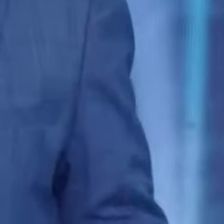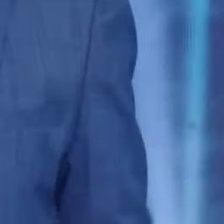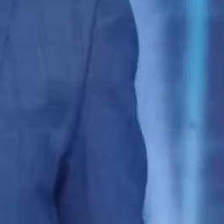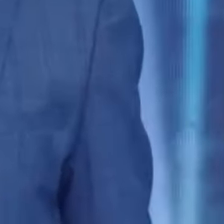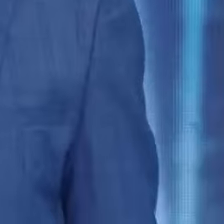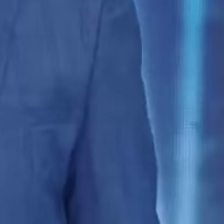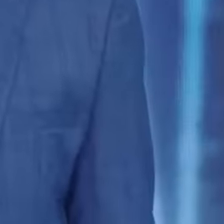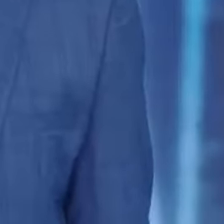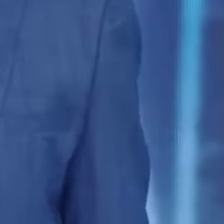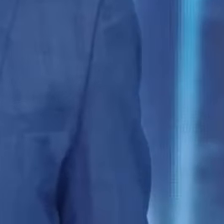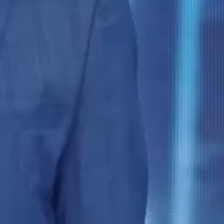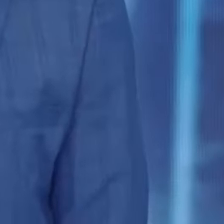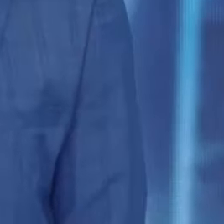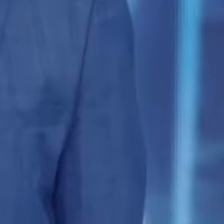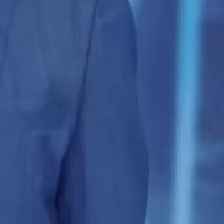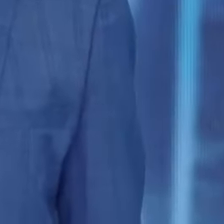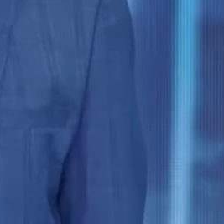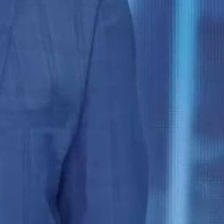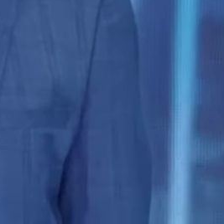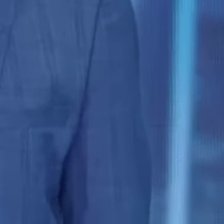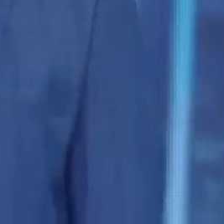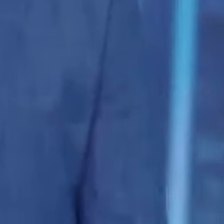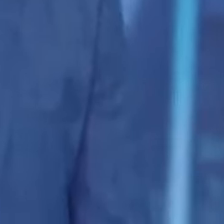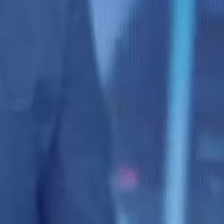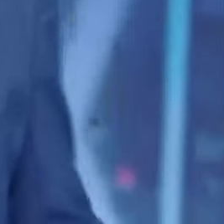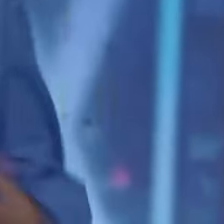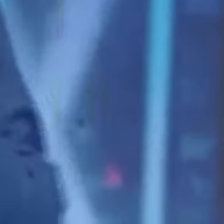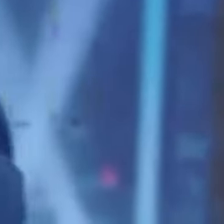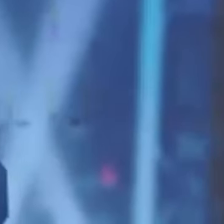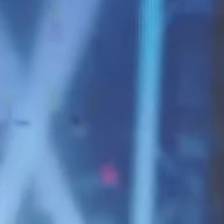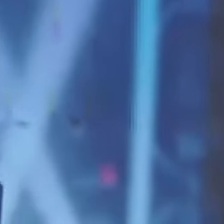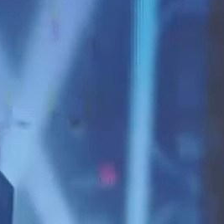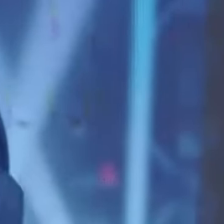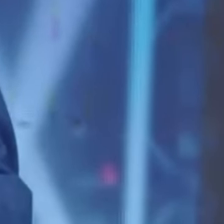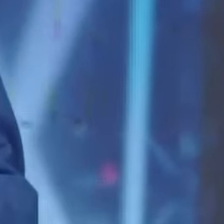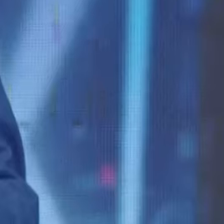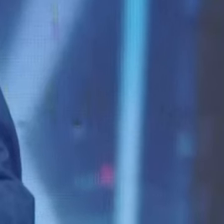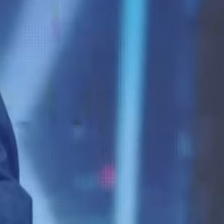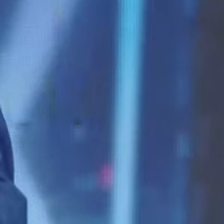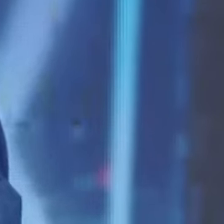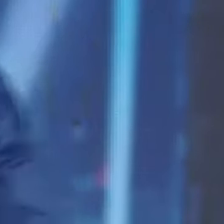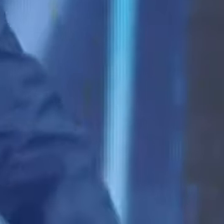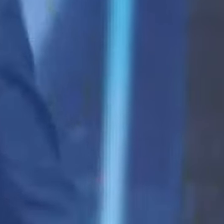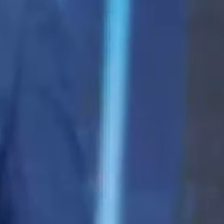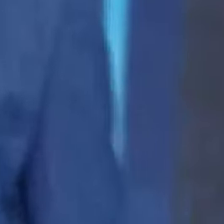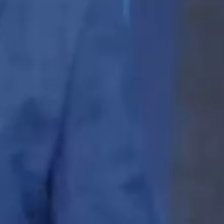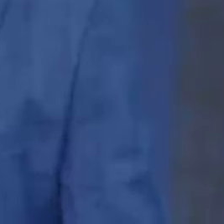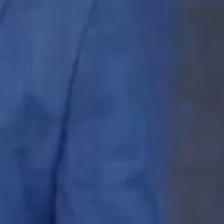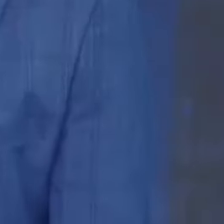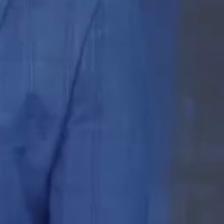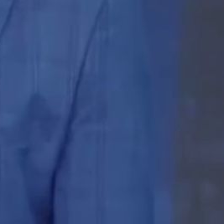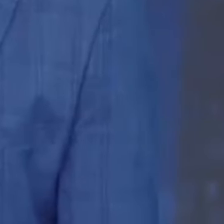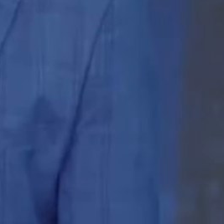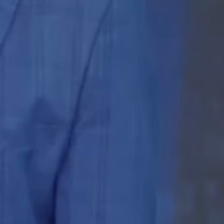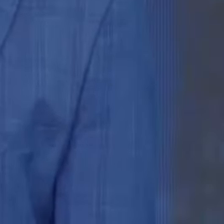Our brain is good, brain power, but the mind is stronger. The hand,